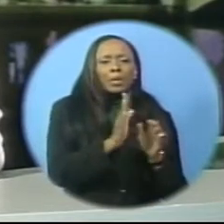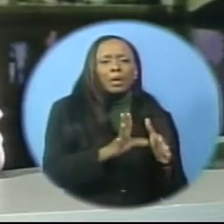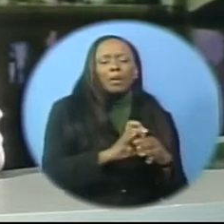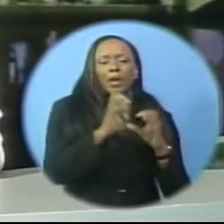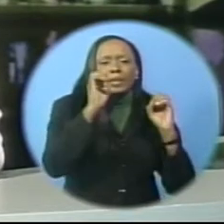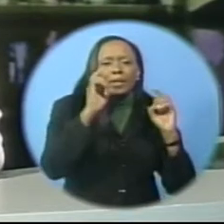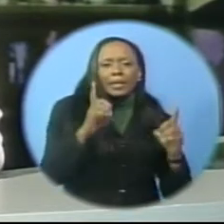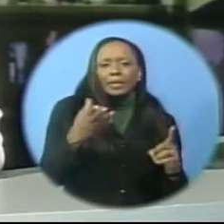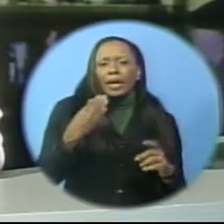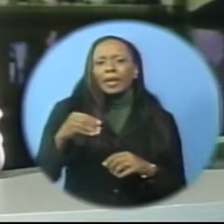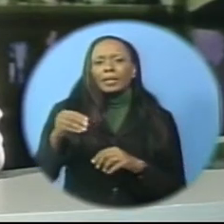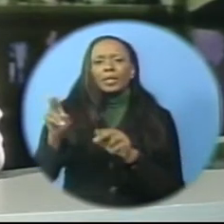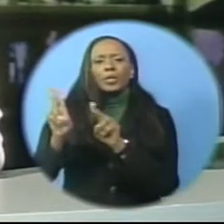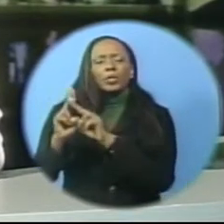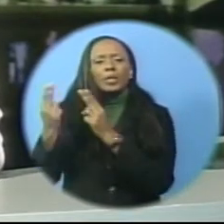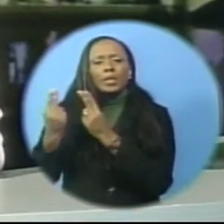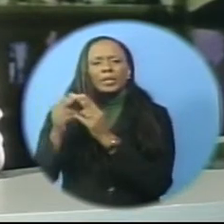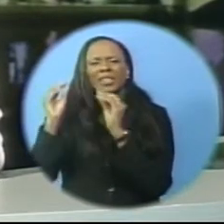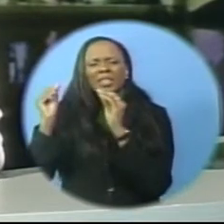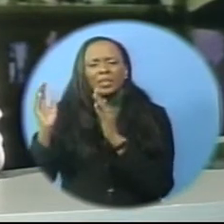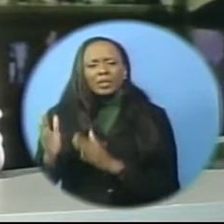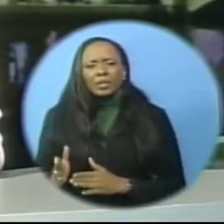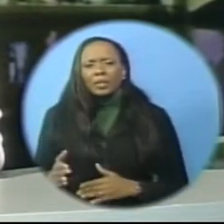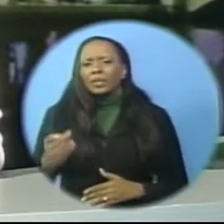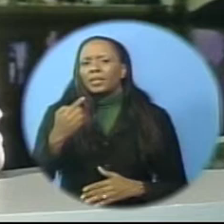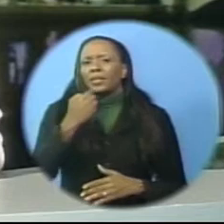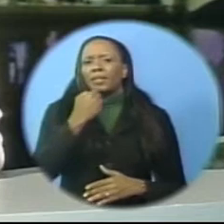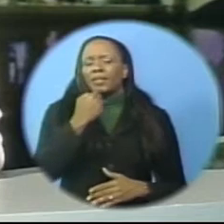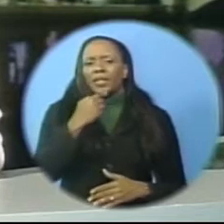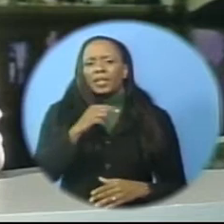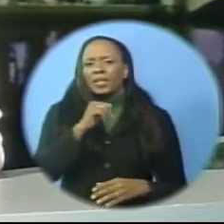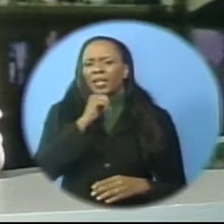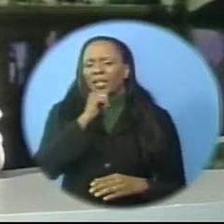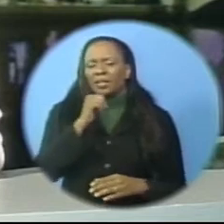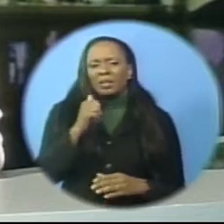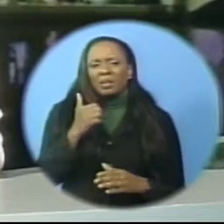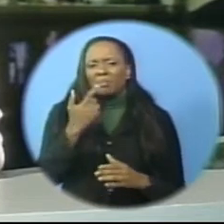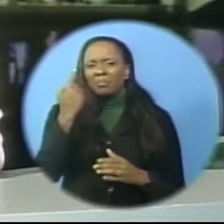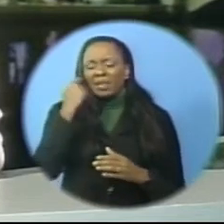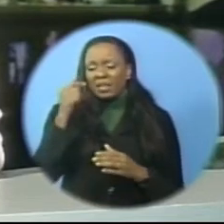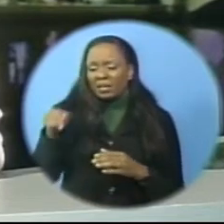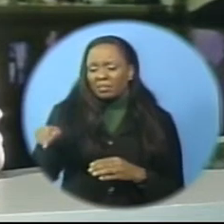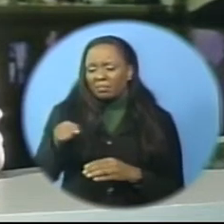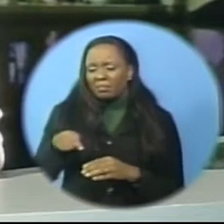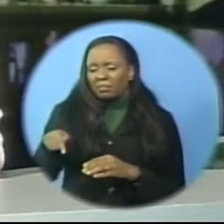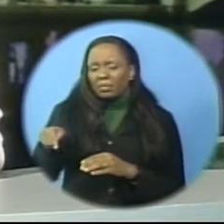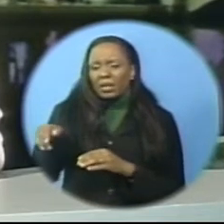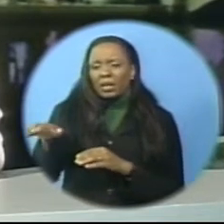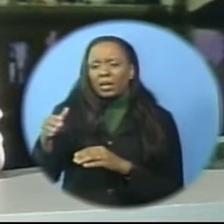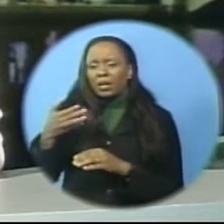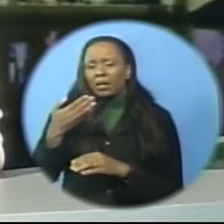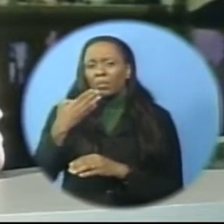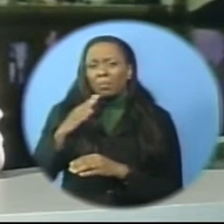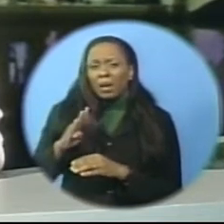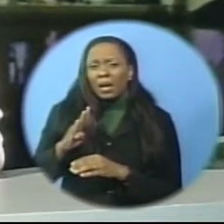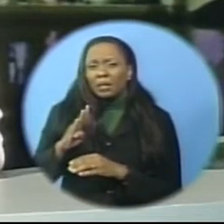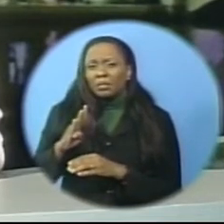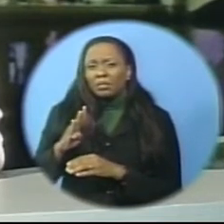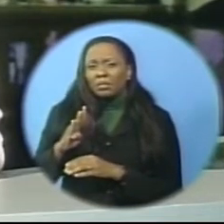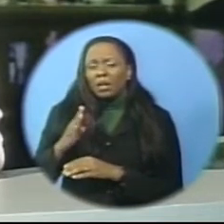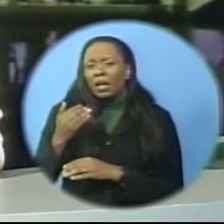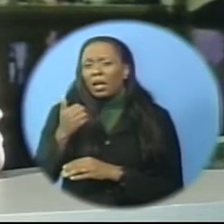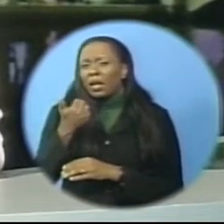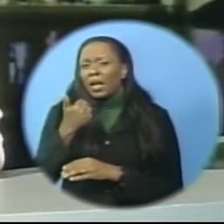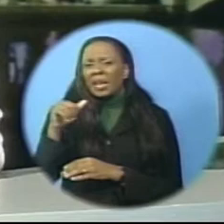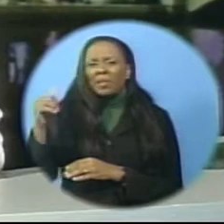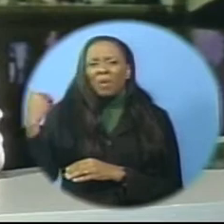its constituency and finds no fault in the union's mandate to act on behalf of its members. It notes that what the Democratic